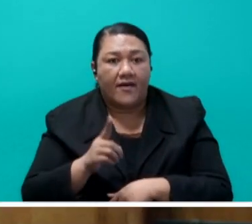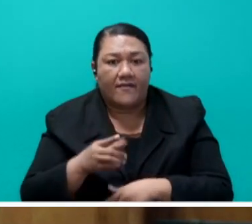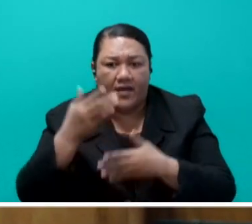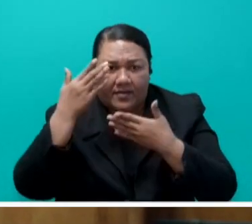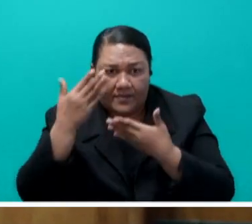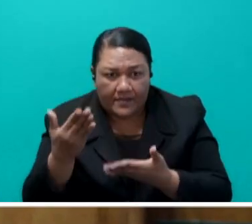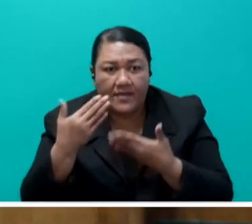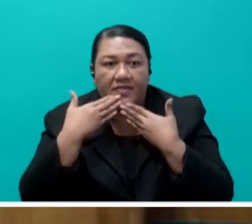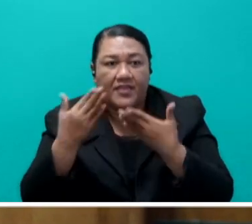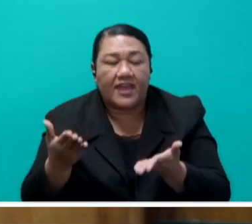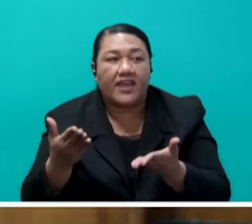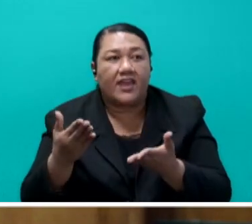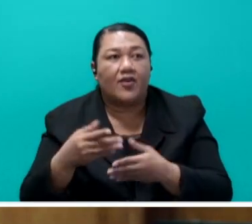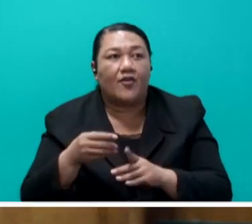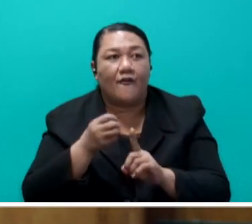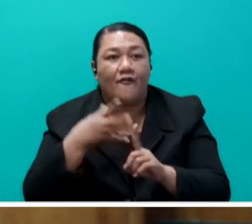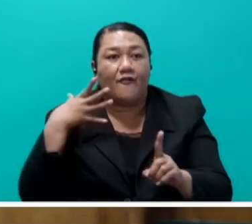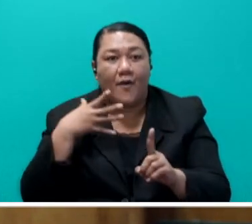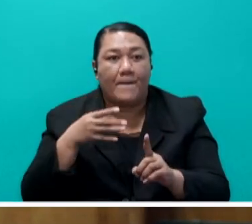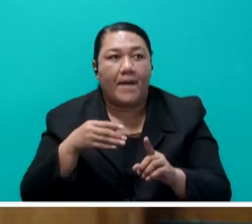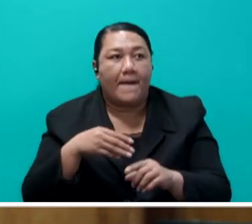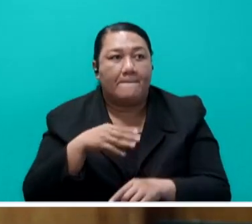to the former minister